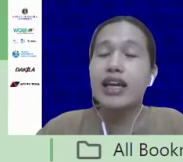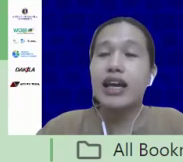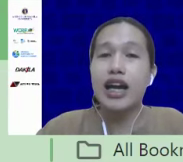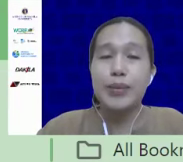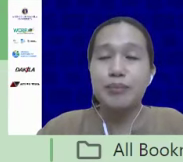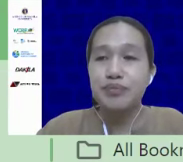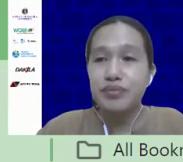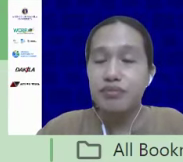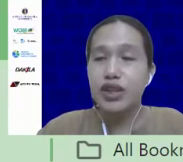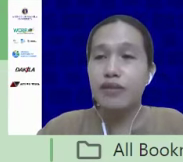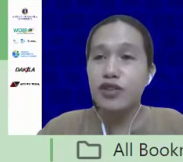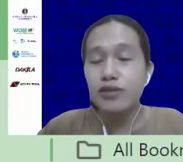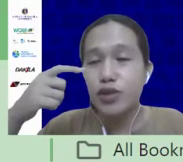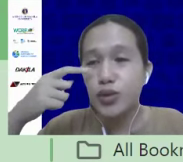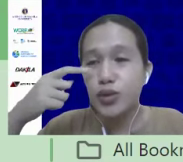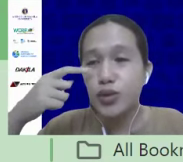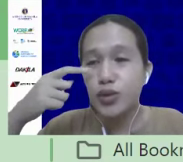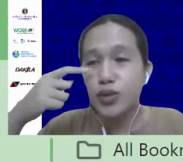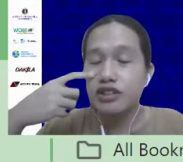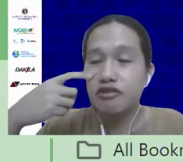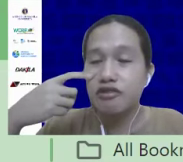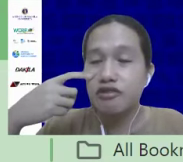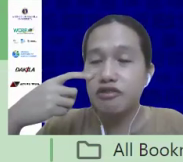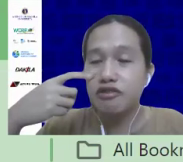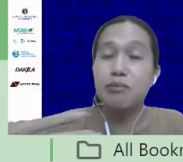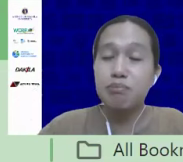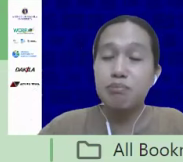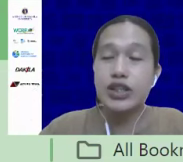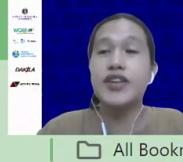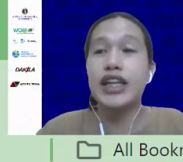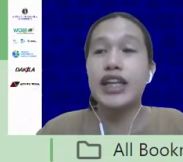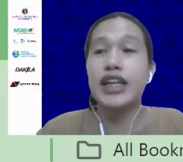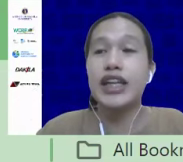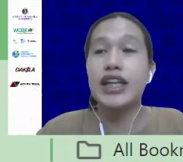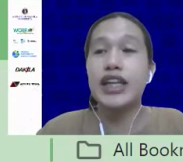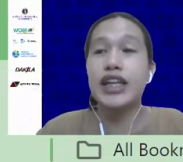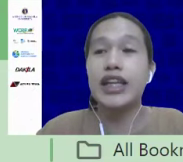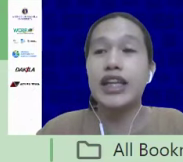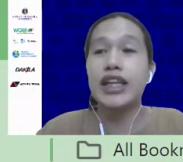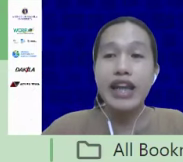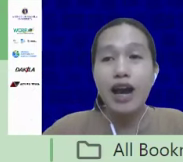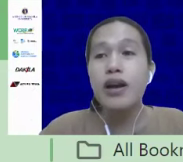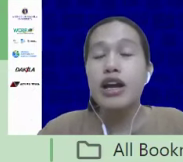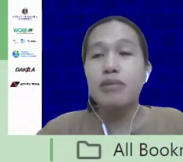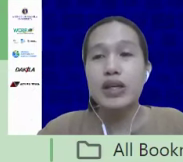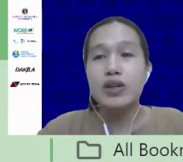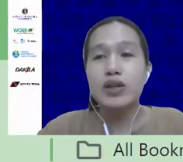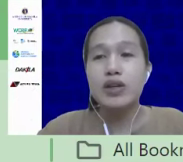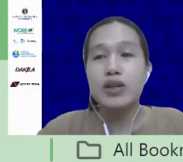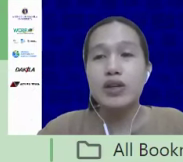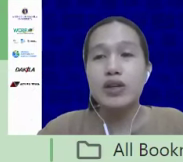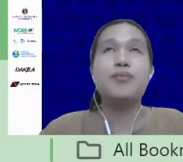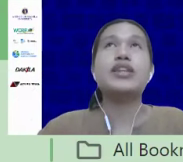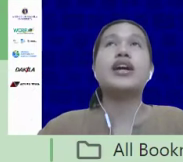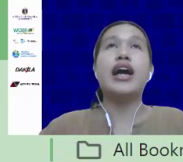that, that fossil fuel corporations have been funding campaigns to discredit climate change. And now, because of